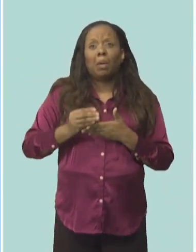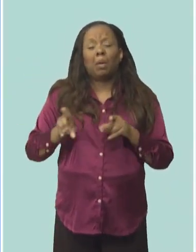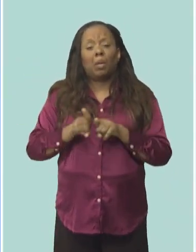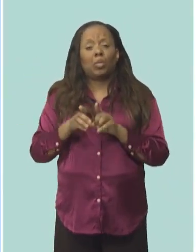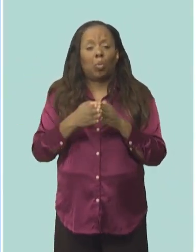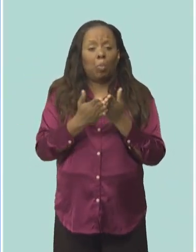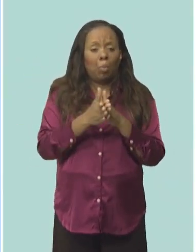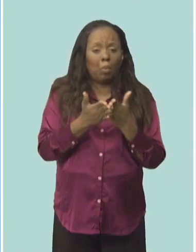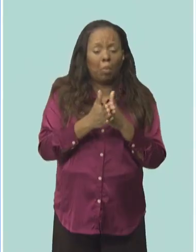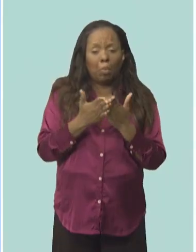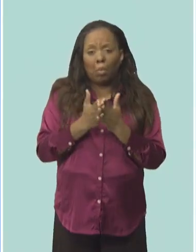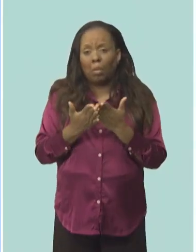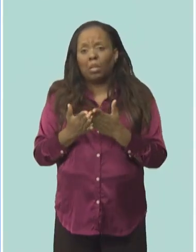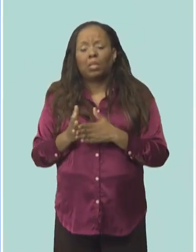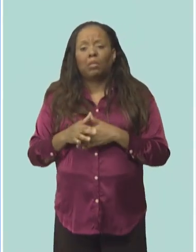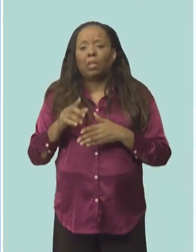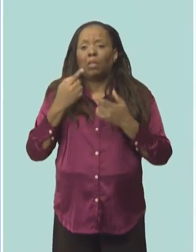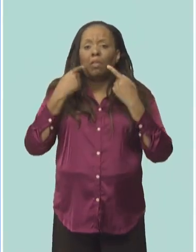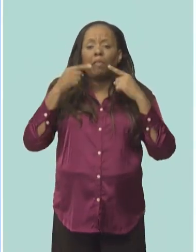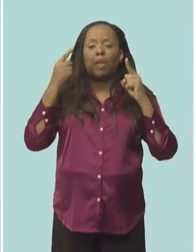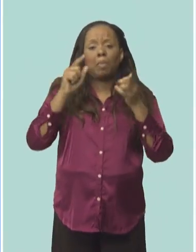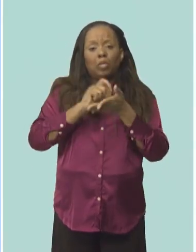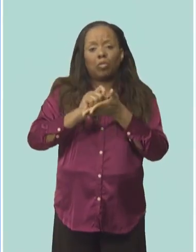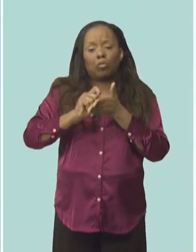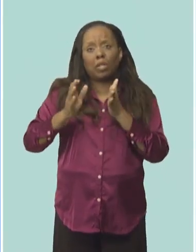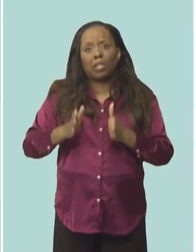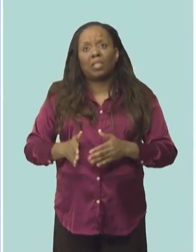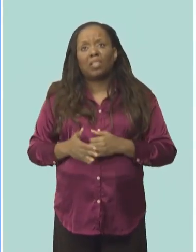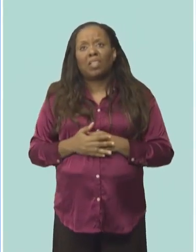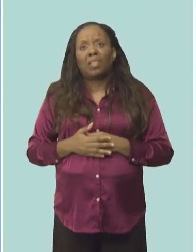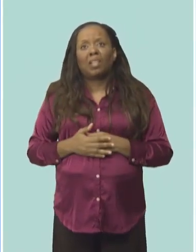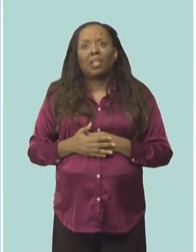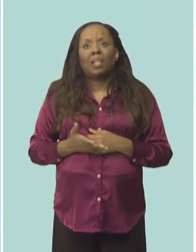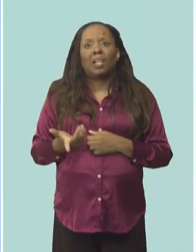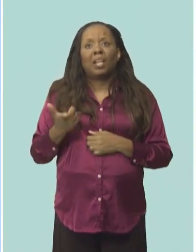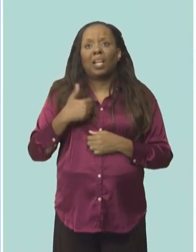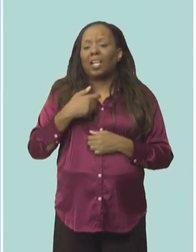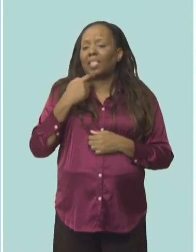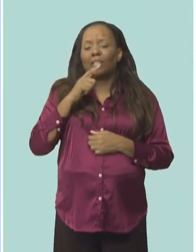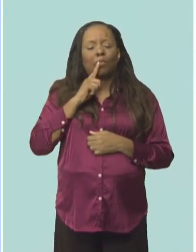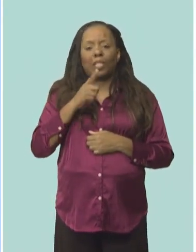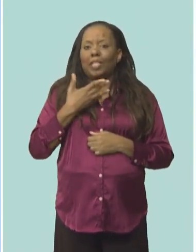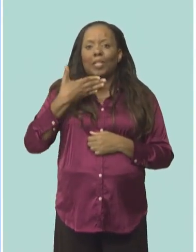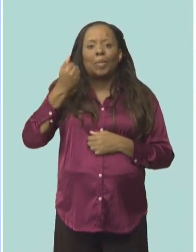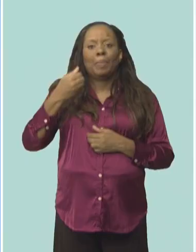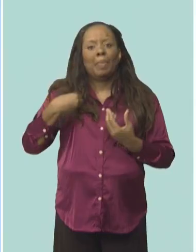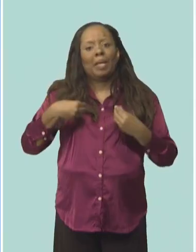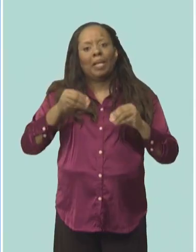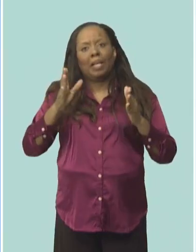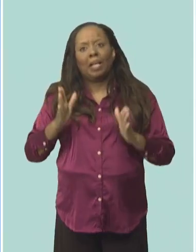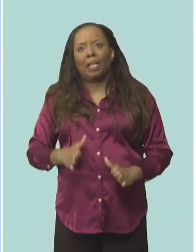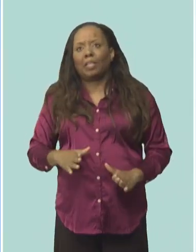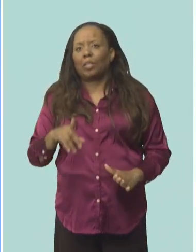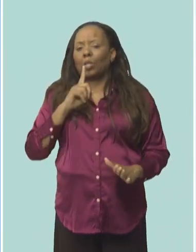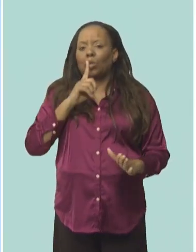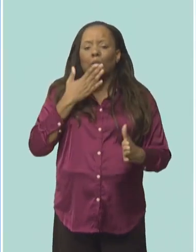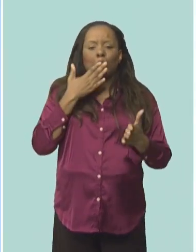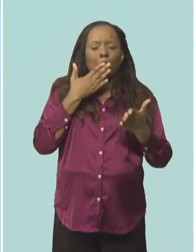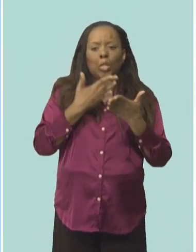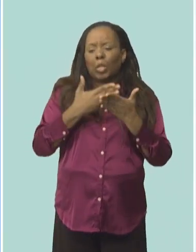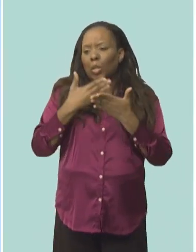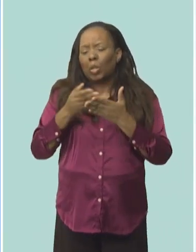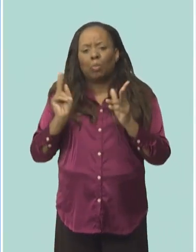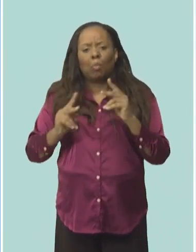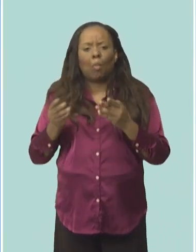Some books by Zena Lois. I've been joking with her and calling her Zena the bestseller because she has done so well in terms of sales,